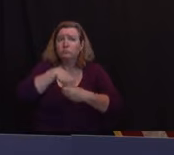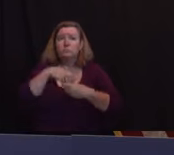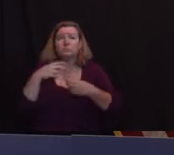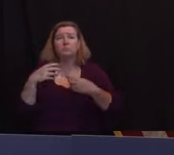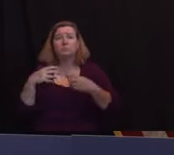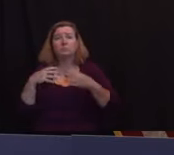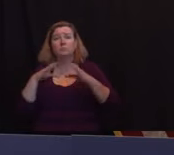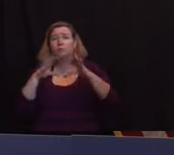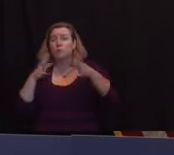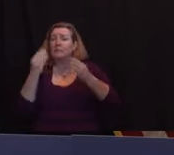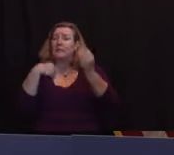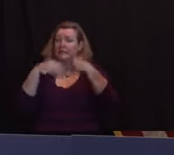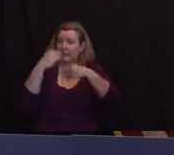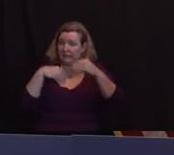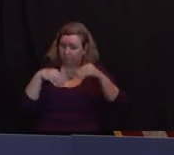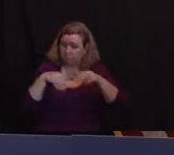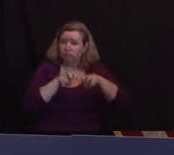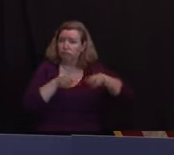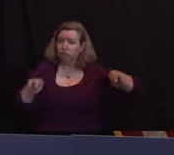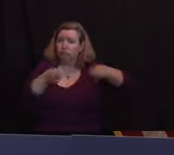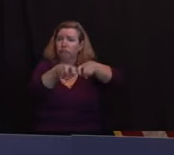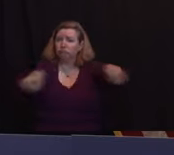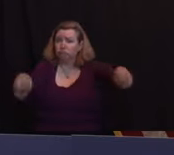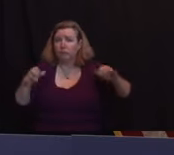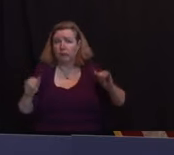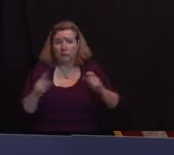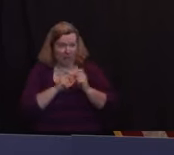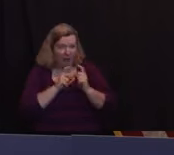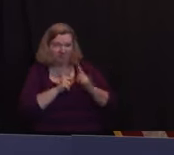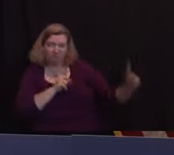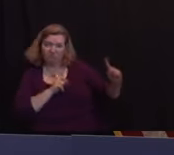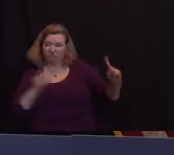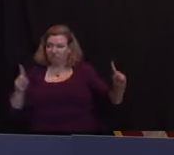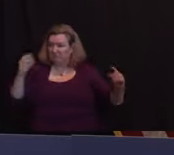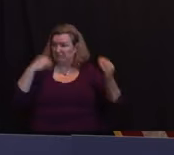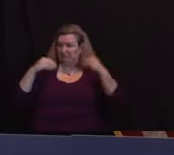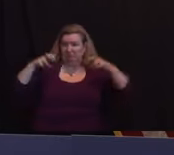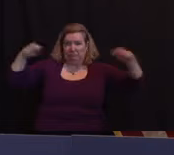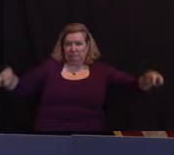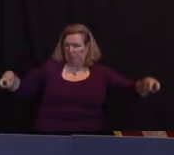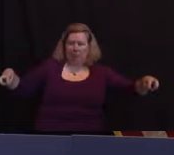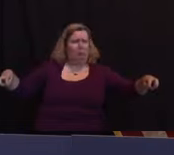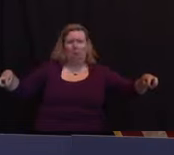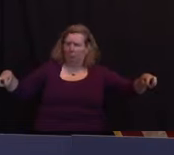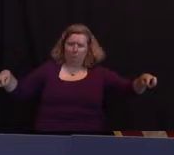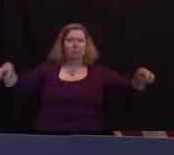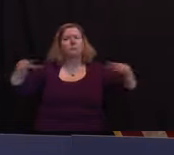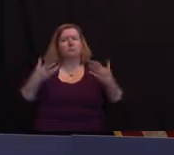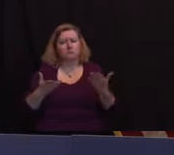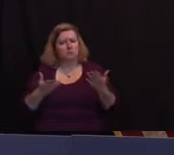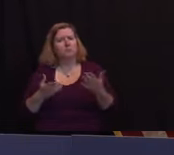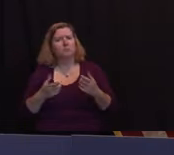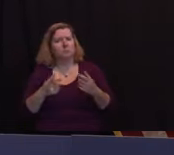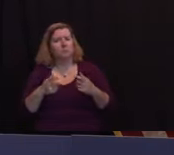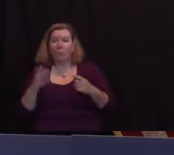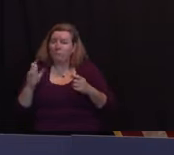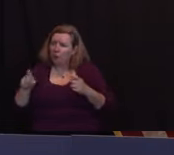physical distancing if all participants and staff in the communal area are fully